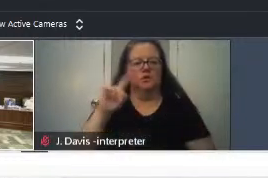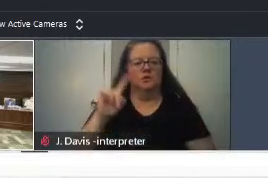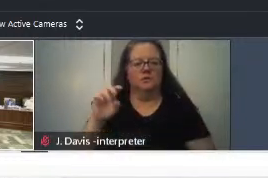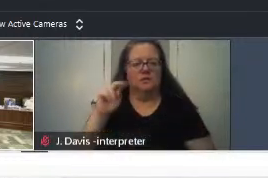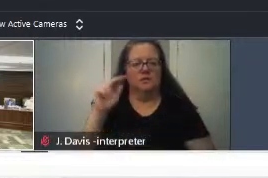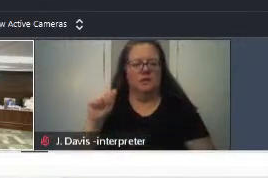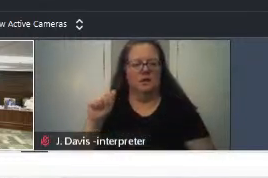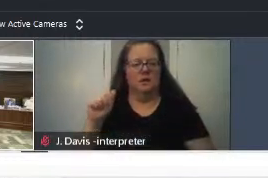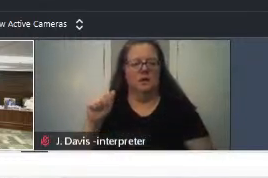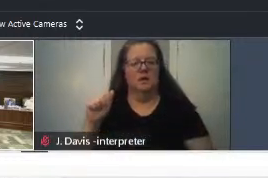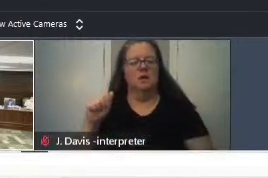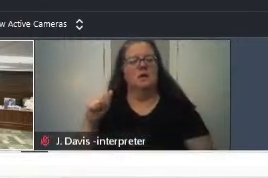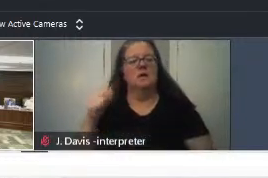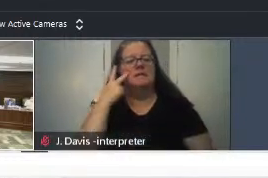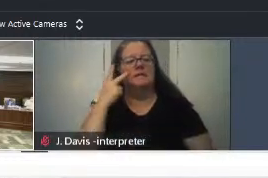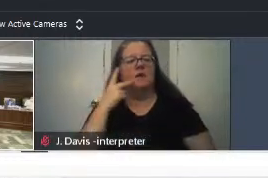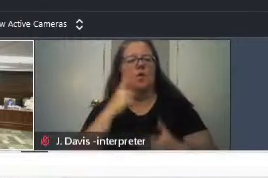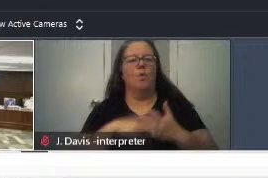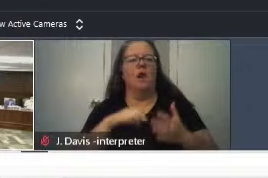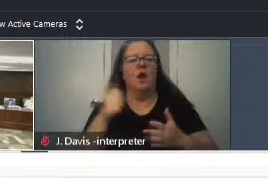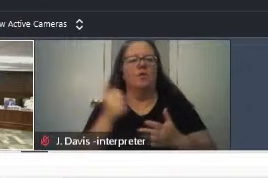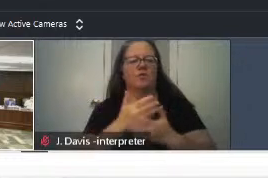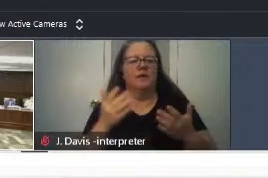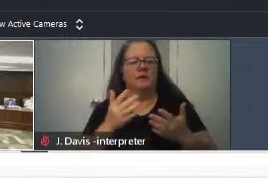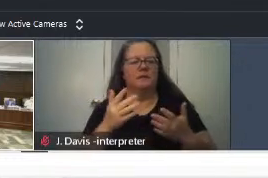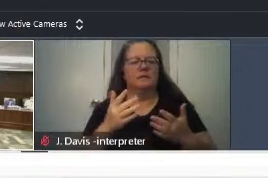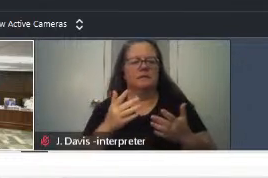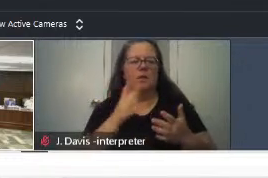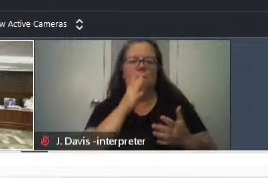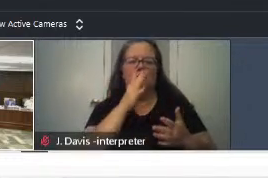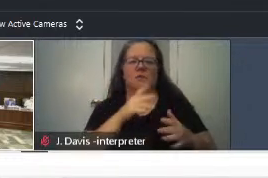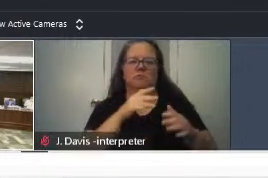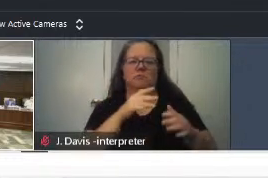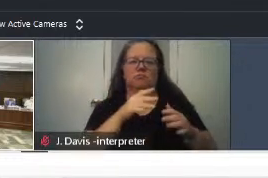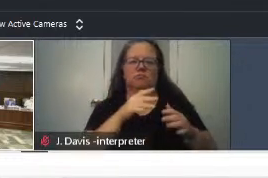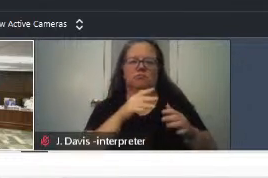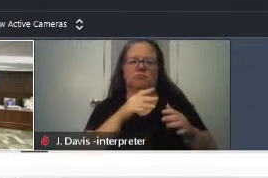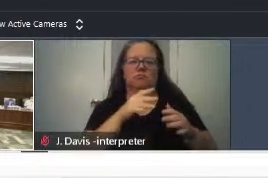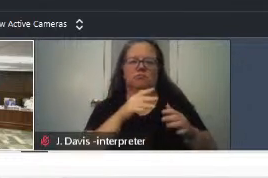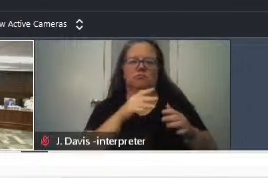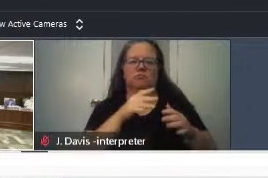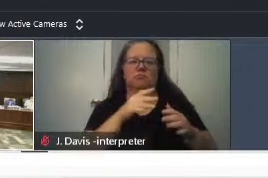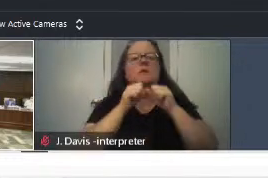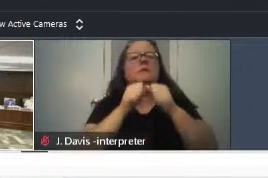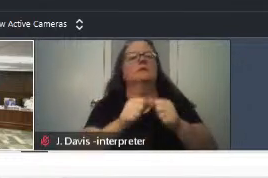of the anchors that we have there to determine if that will help address that particular issue.